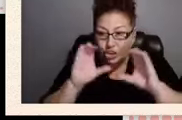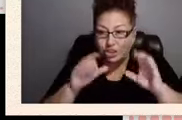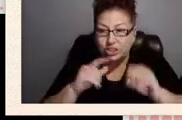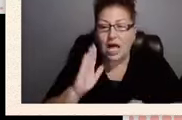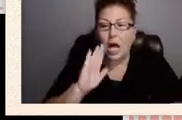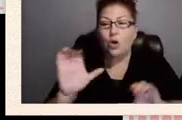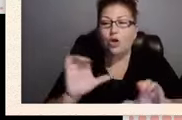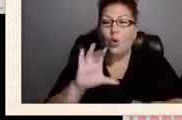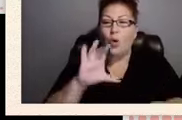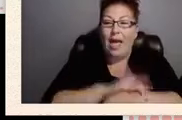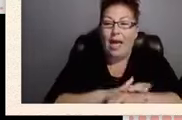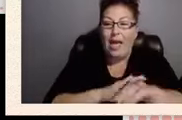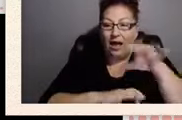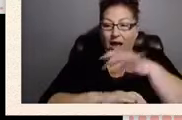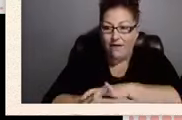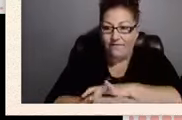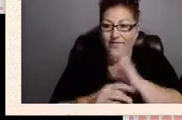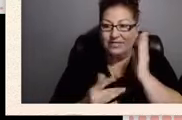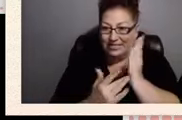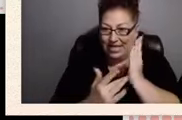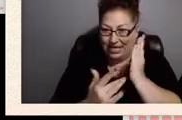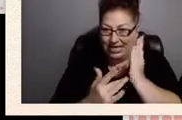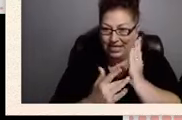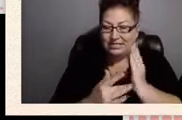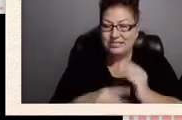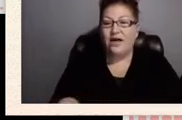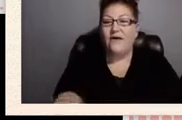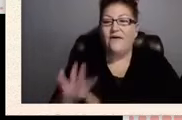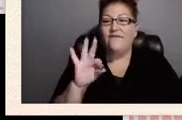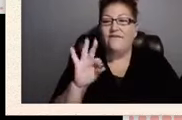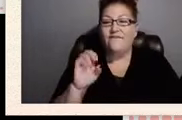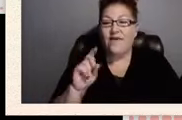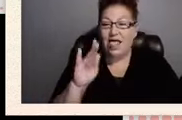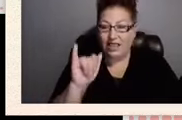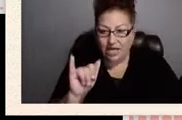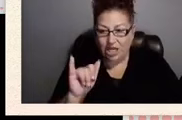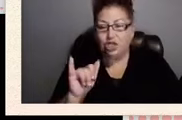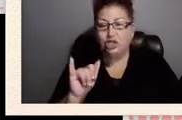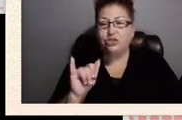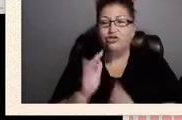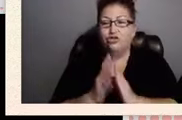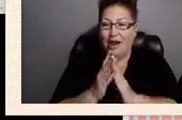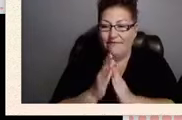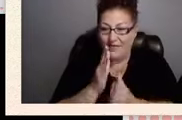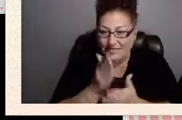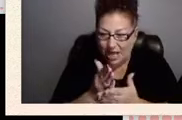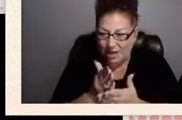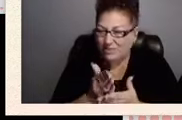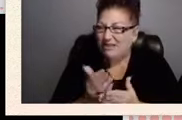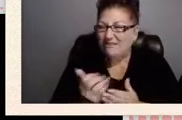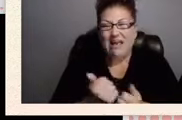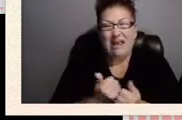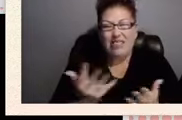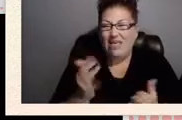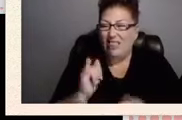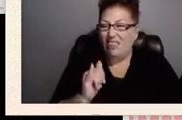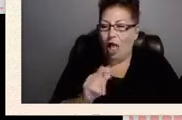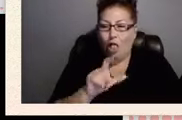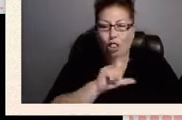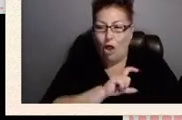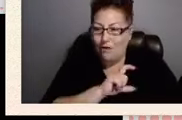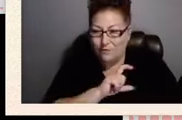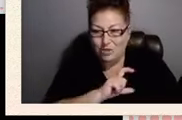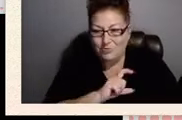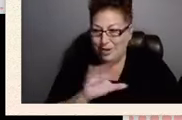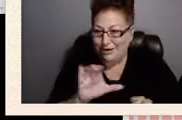techniques, felony traffic stops, pretty much anything and everything law enforcement does. Currently, just